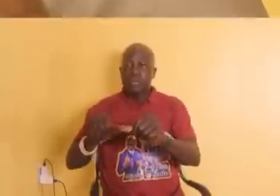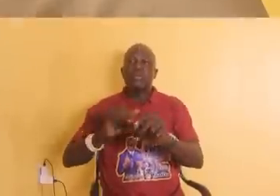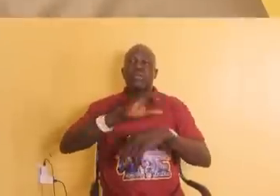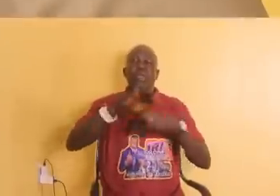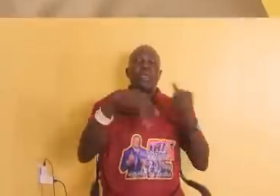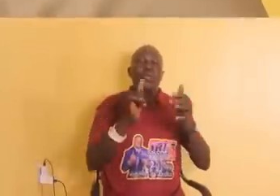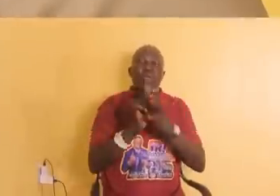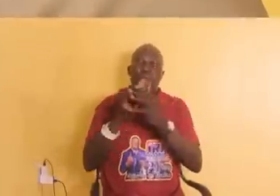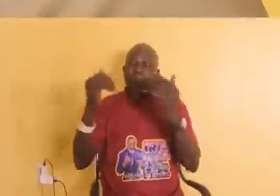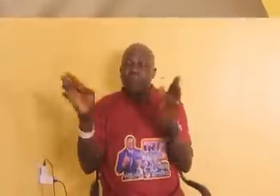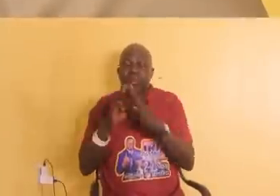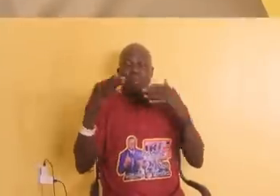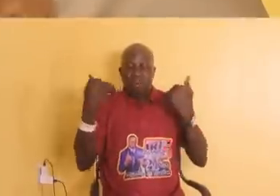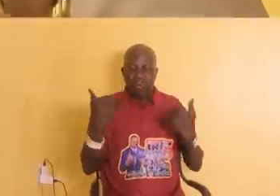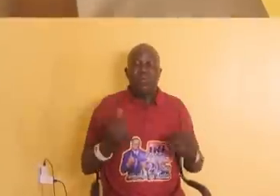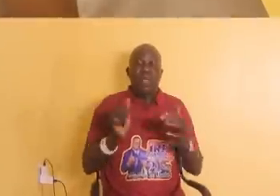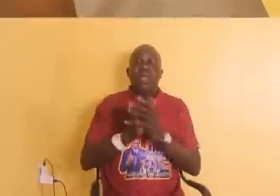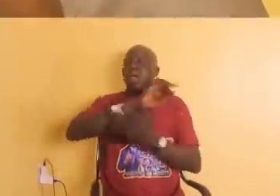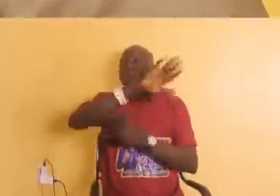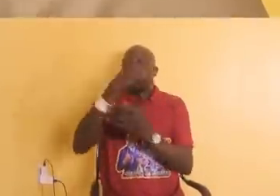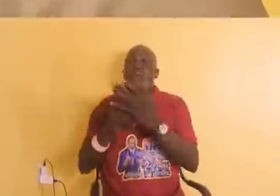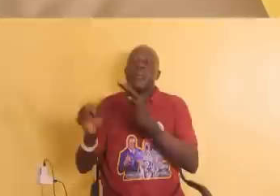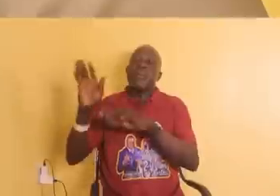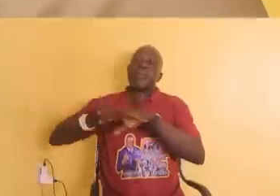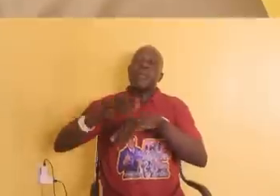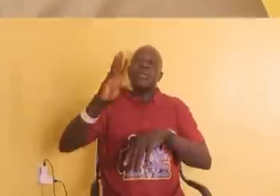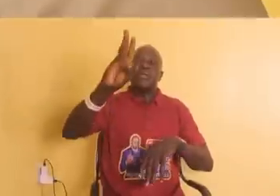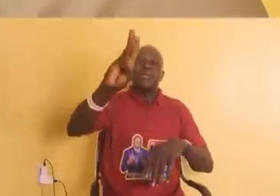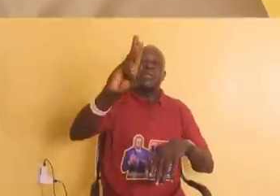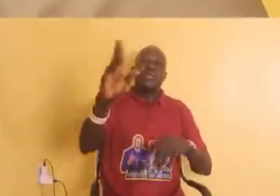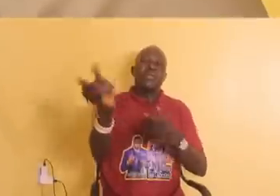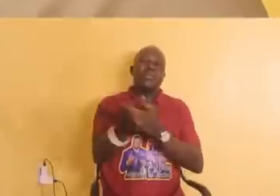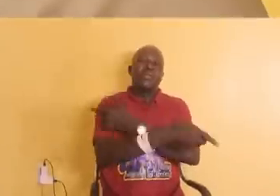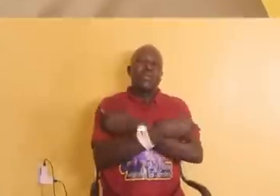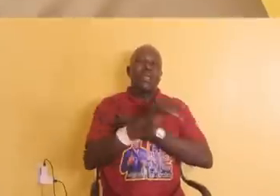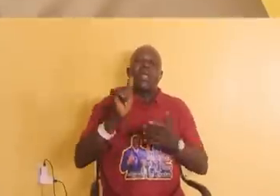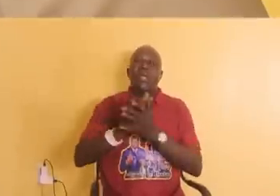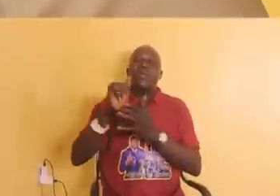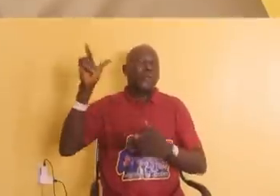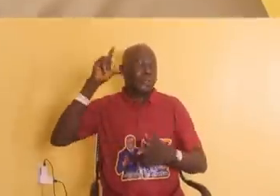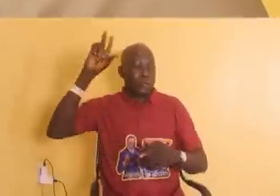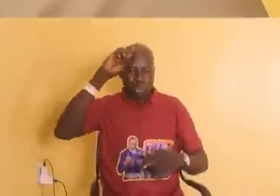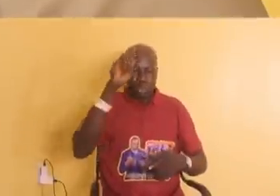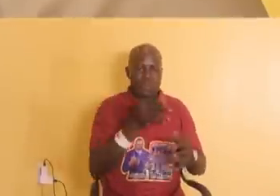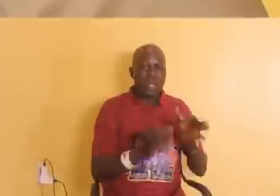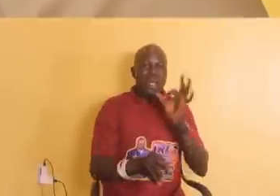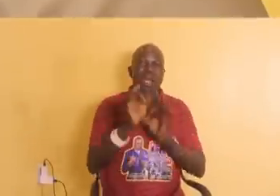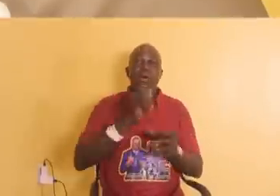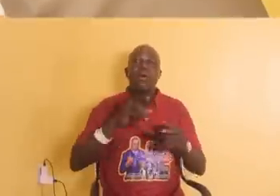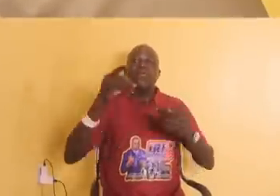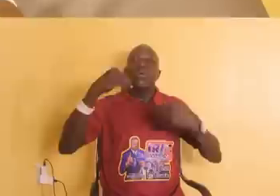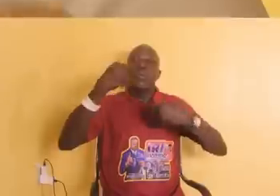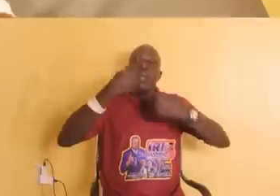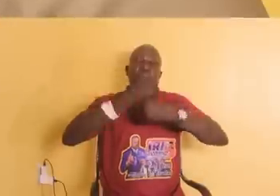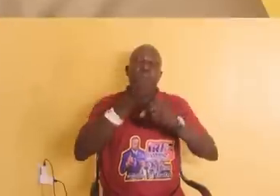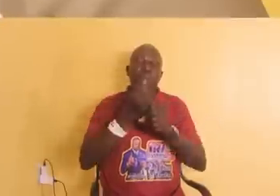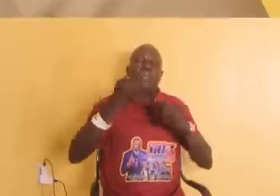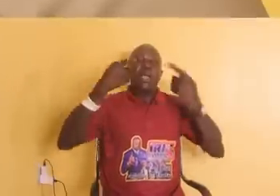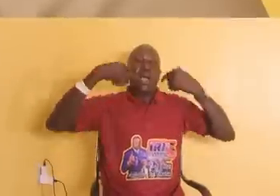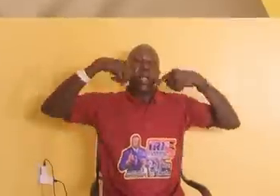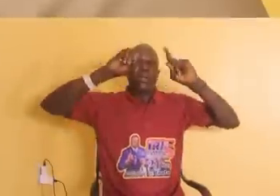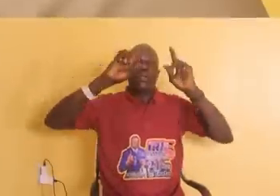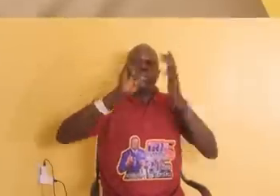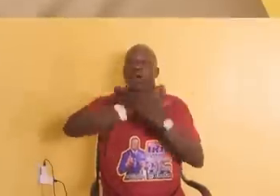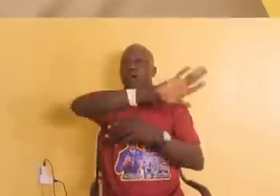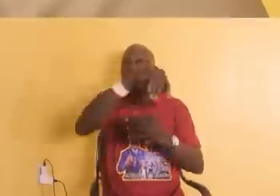ni agbara. And very powerful. Oni lo pe ojo mefa gbako. E gbo mi sa. Mo wa fe se ikede to Olua so nipa Ola. I